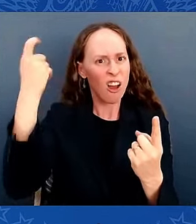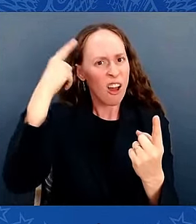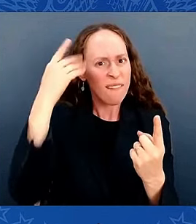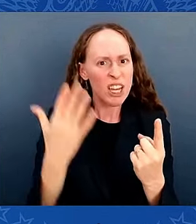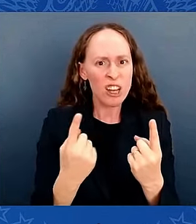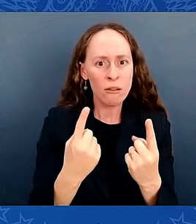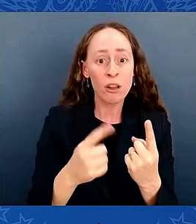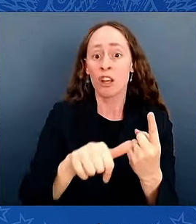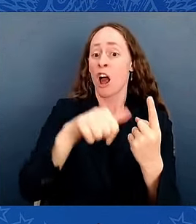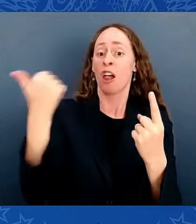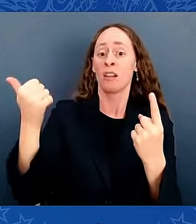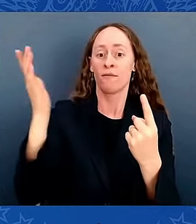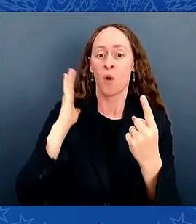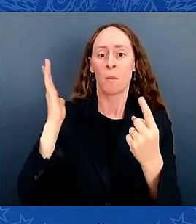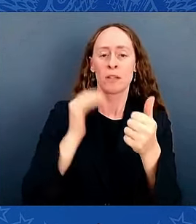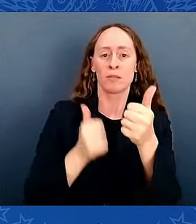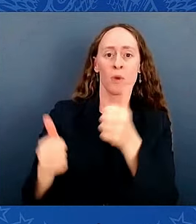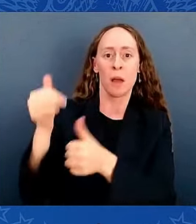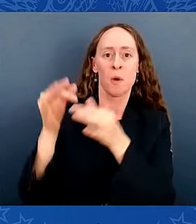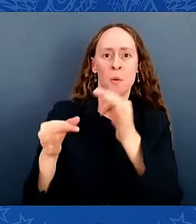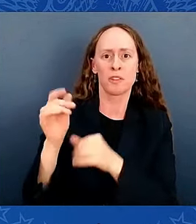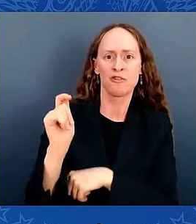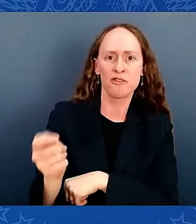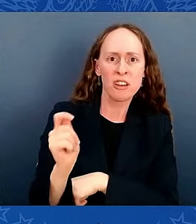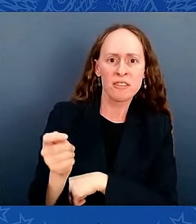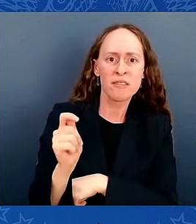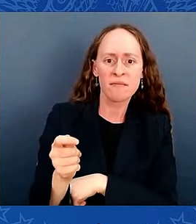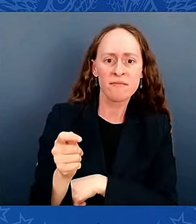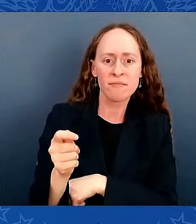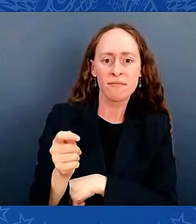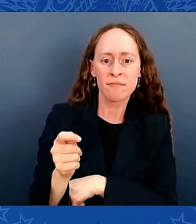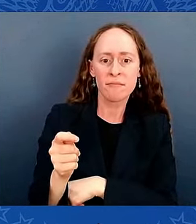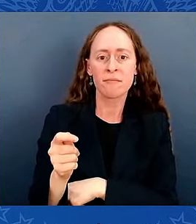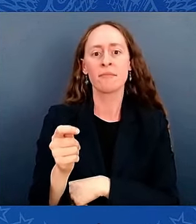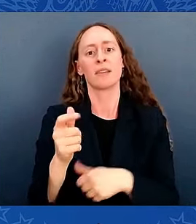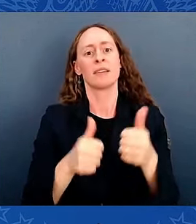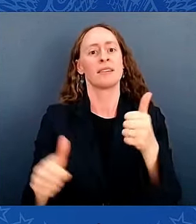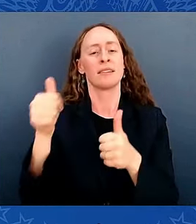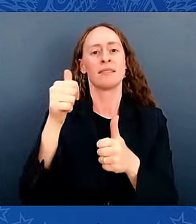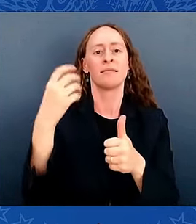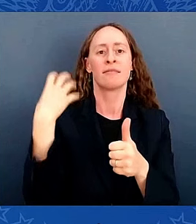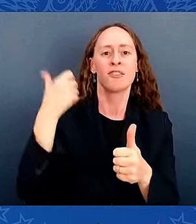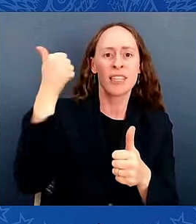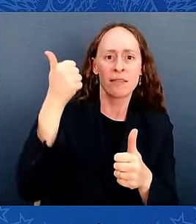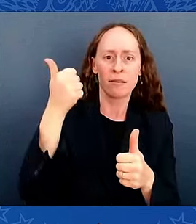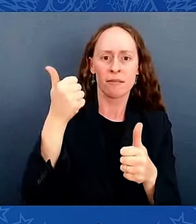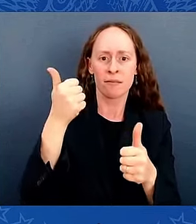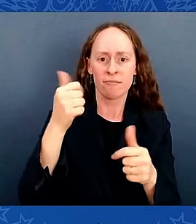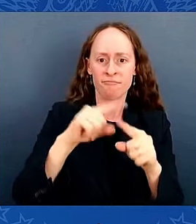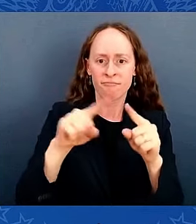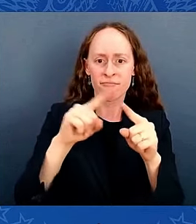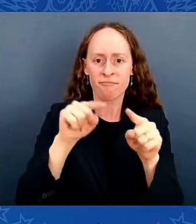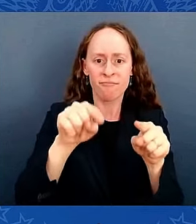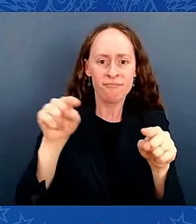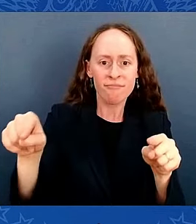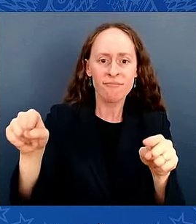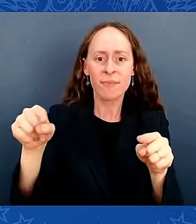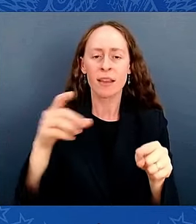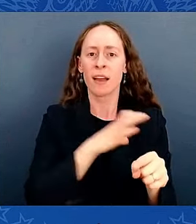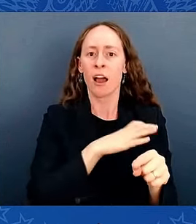the state chairman, and the former congressman. And I said, "We just had dinner." Well, I said, "I'm sorry, gentlemen."